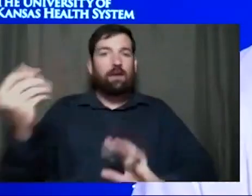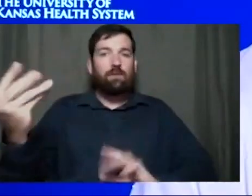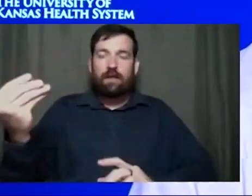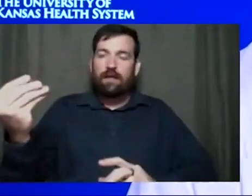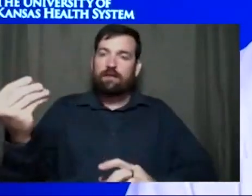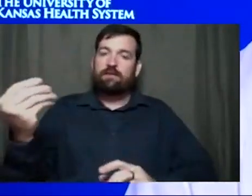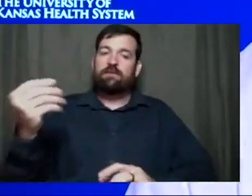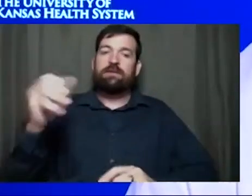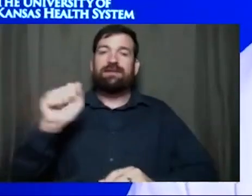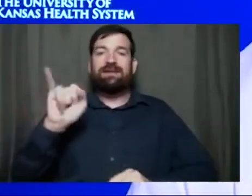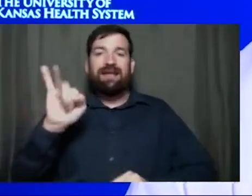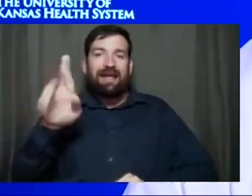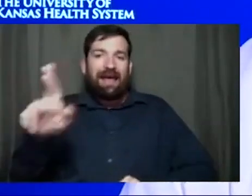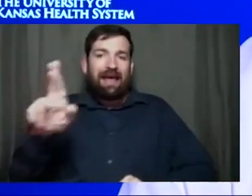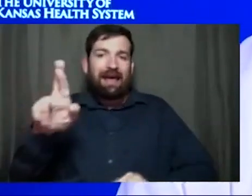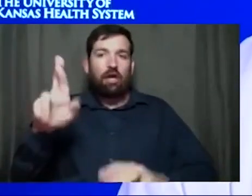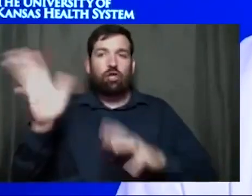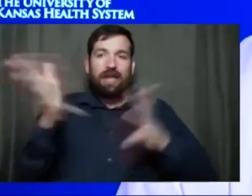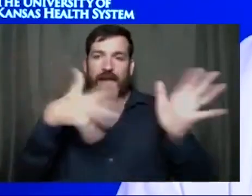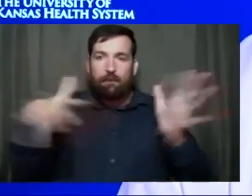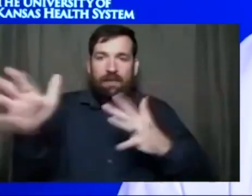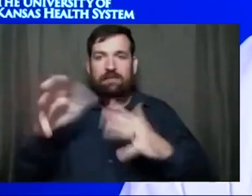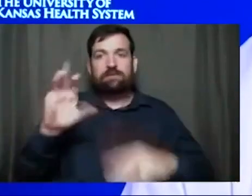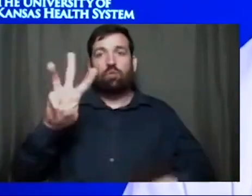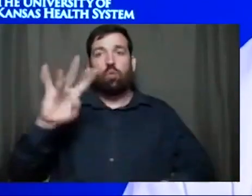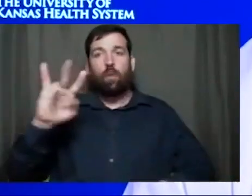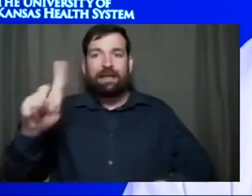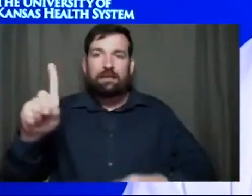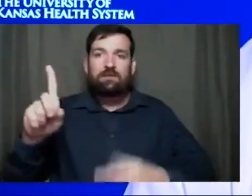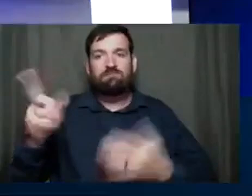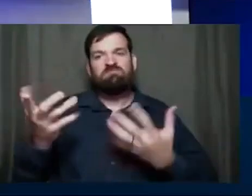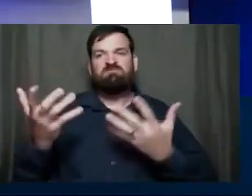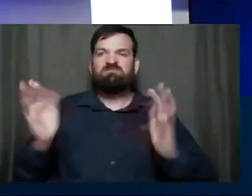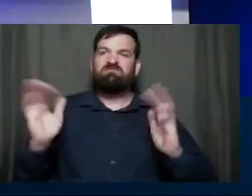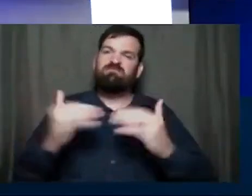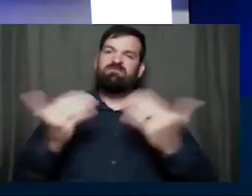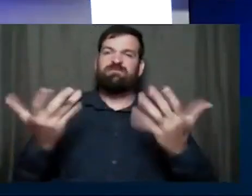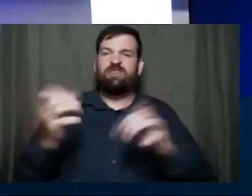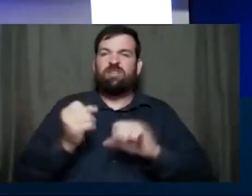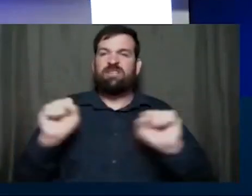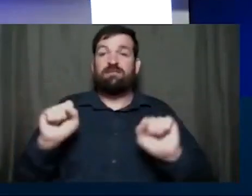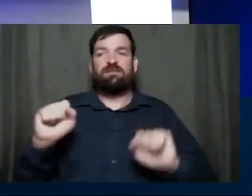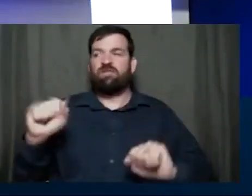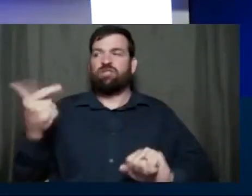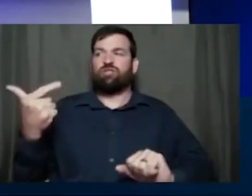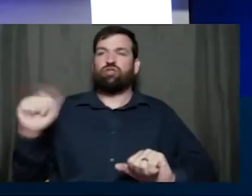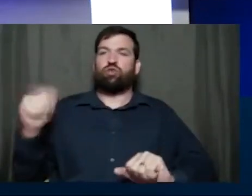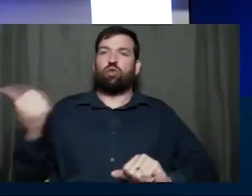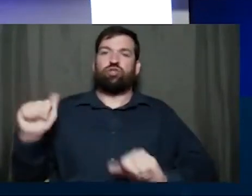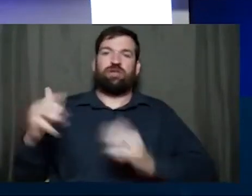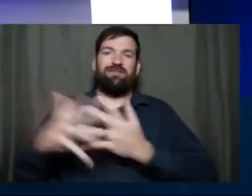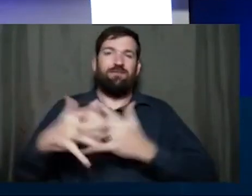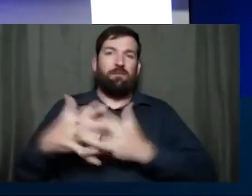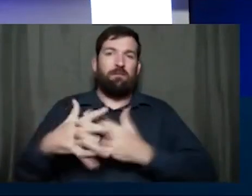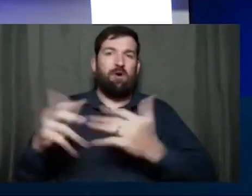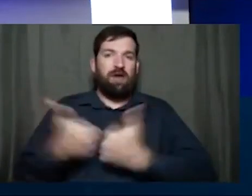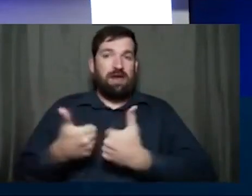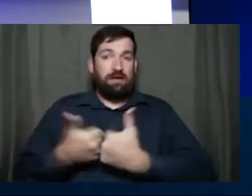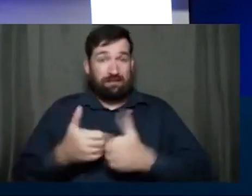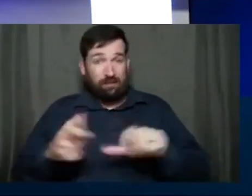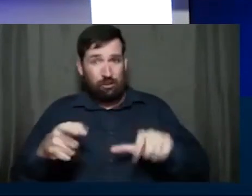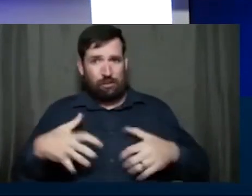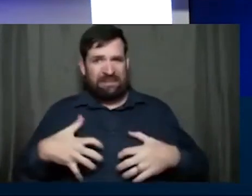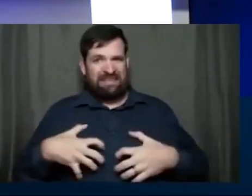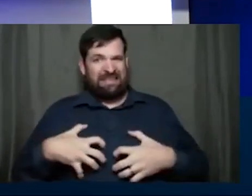dynamics and the wind and all that, you're fairly safe. I know those Georgia football games look pretty packed. Do you cringe a little bit when you see that,